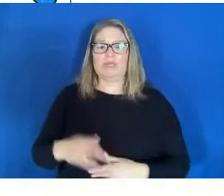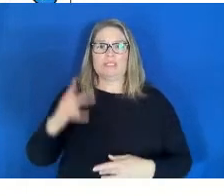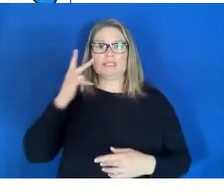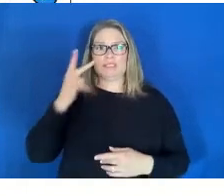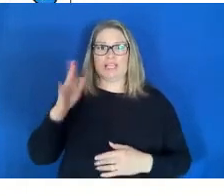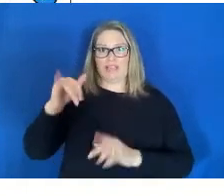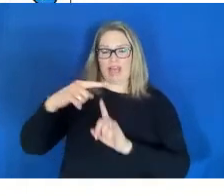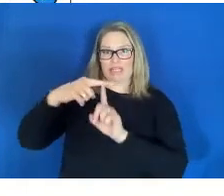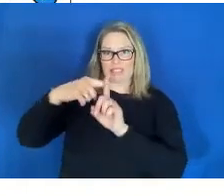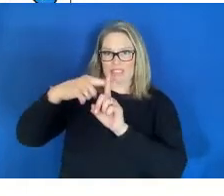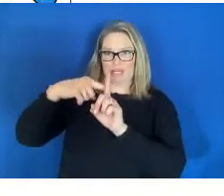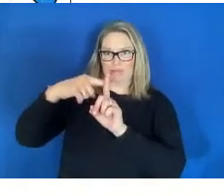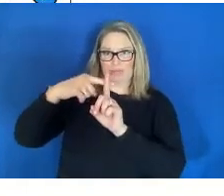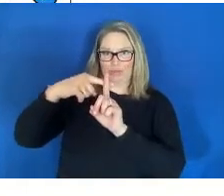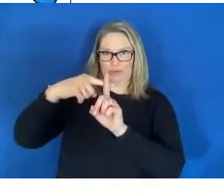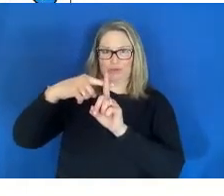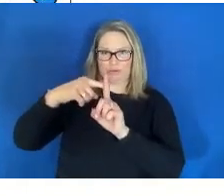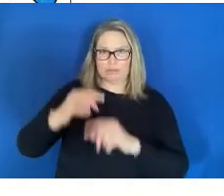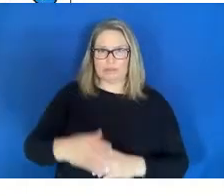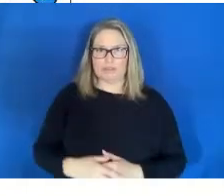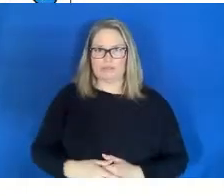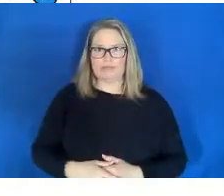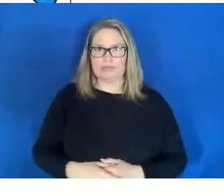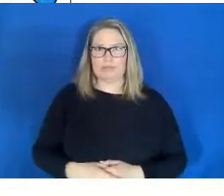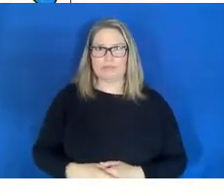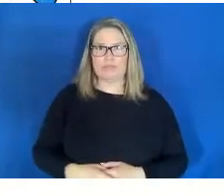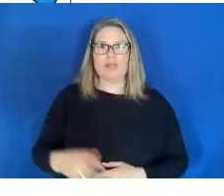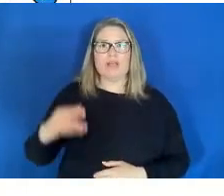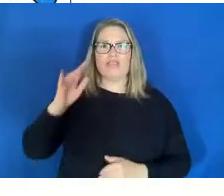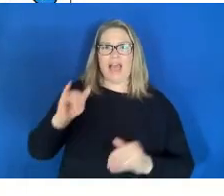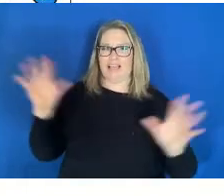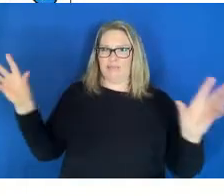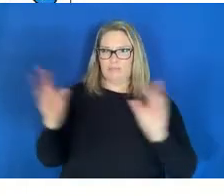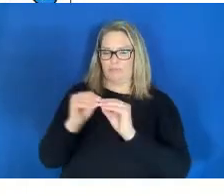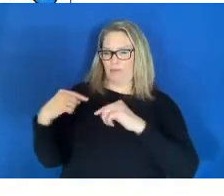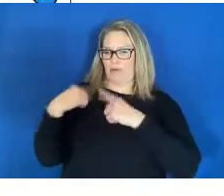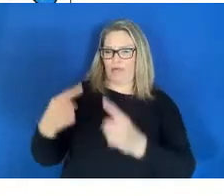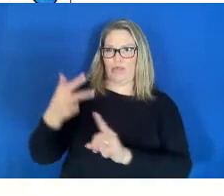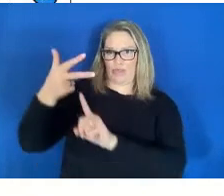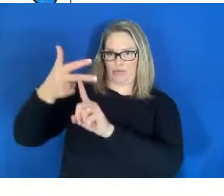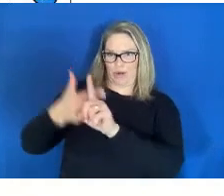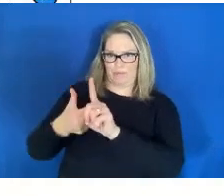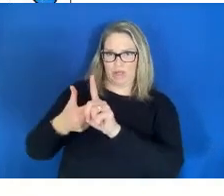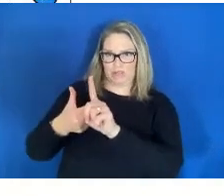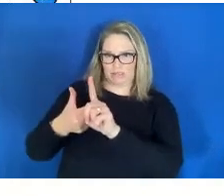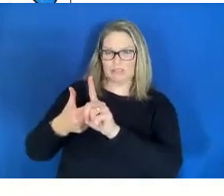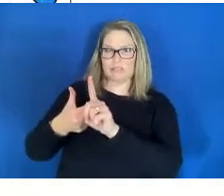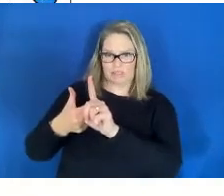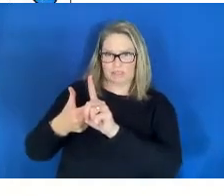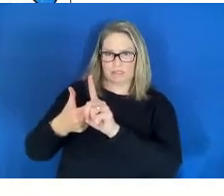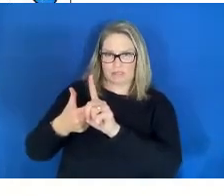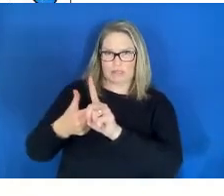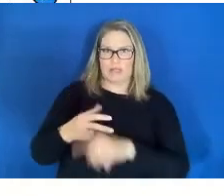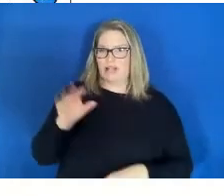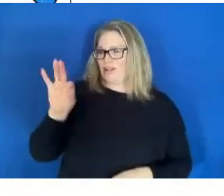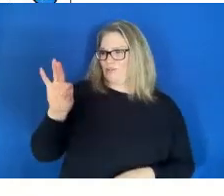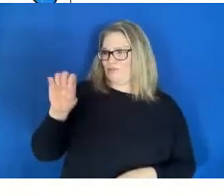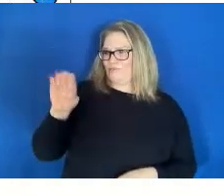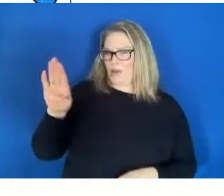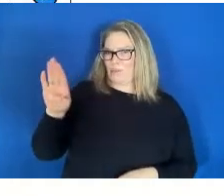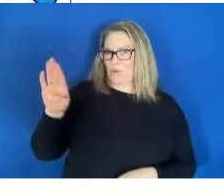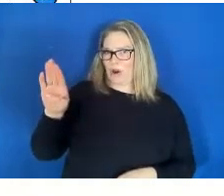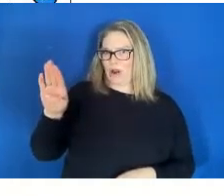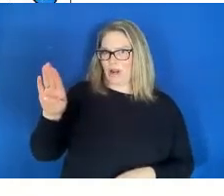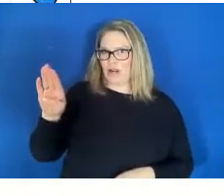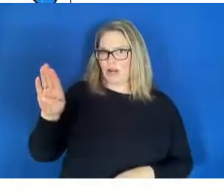temperature varied between the three months from below in February and to